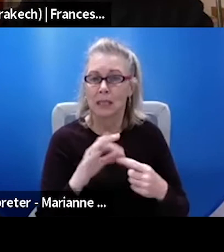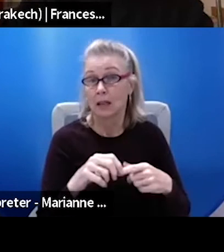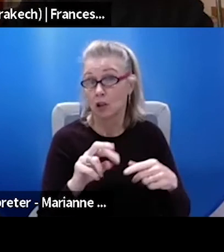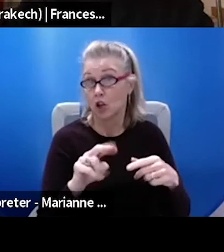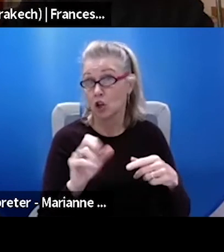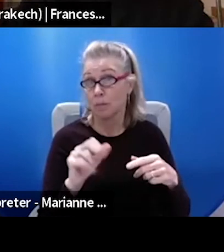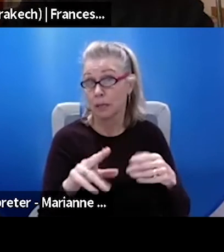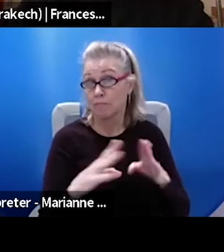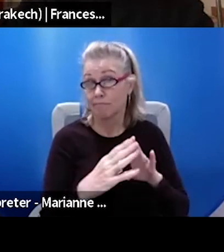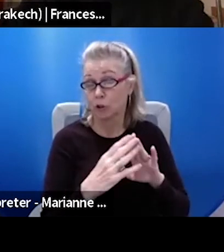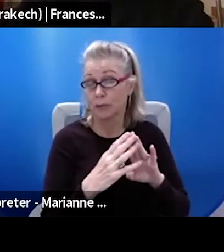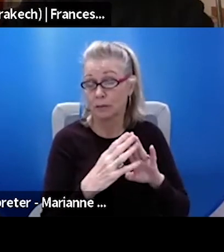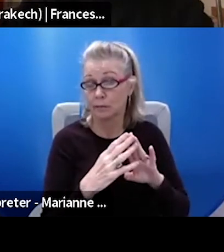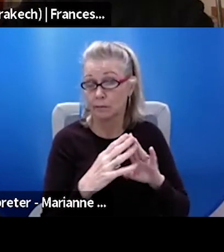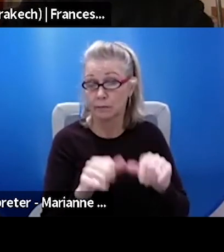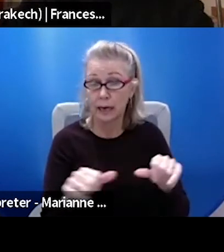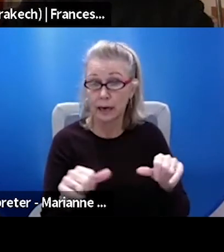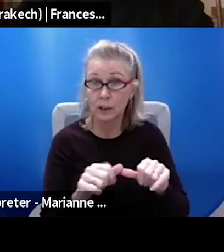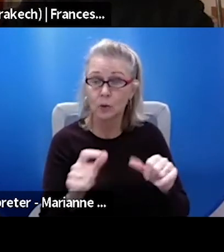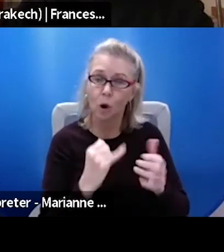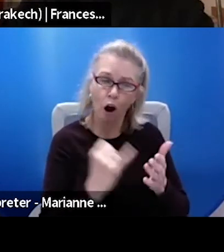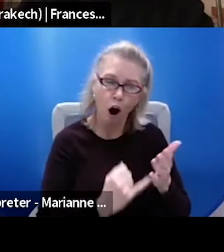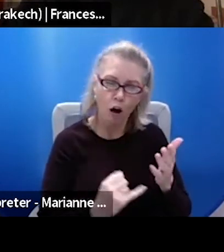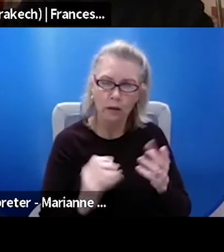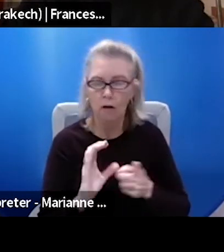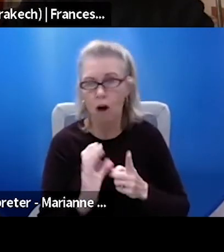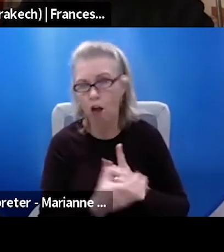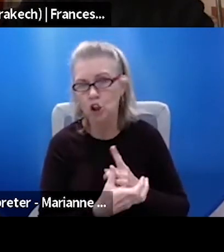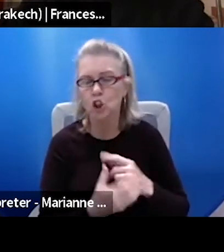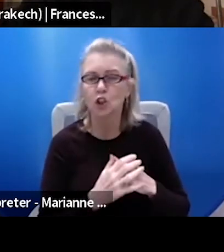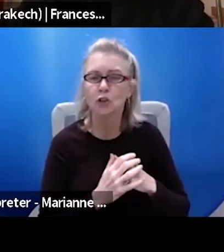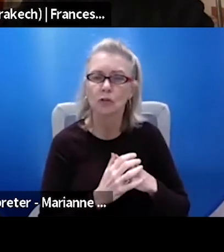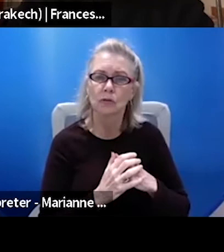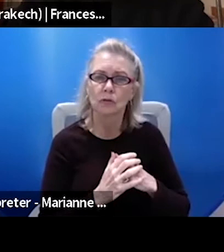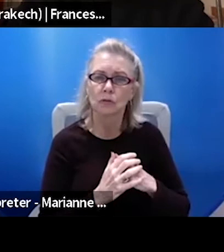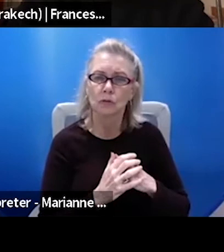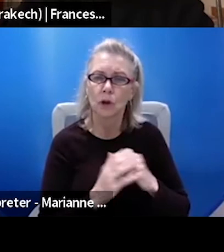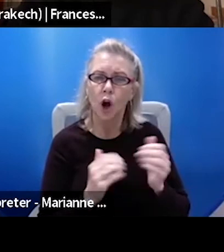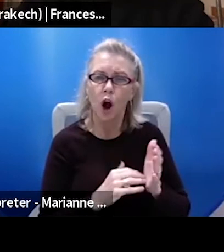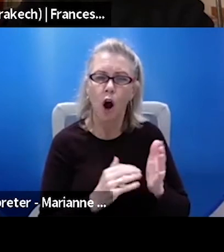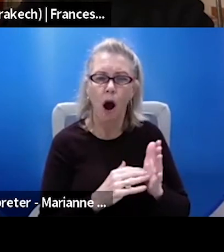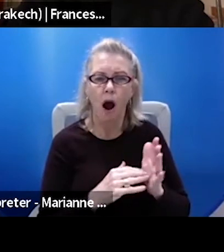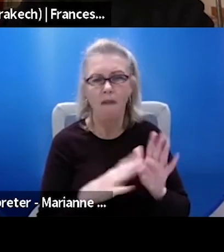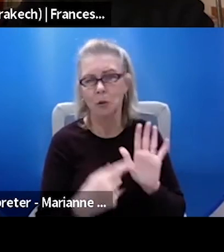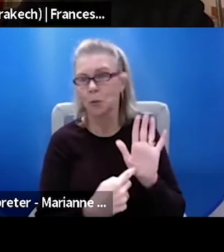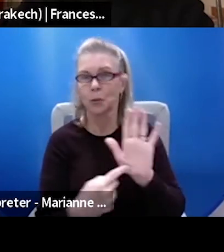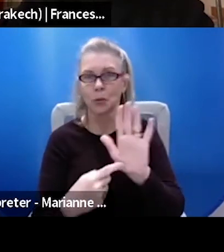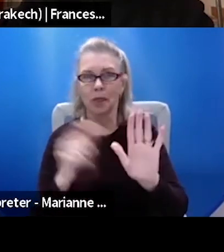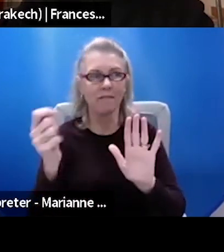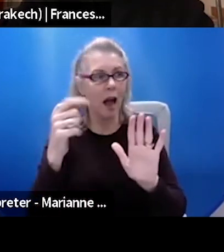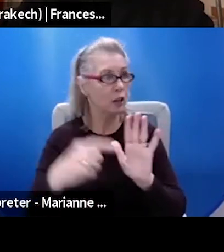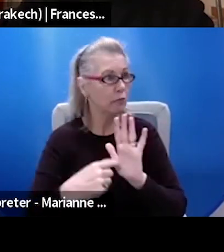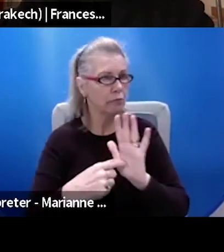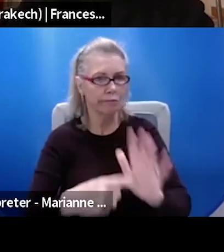areas where arts and culture is often the kind of the flag of change in terms